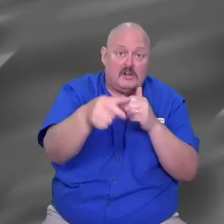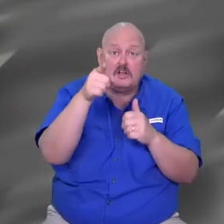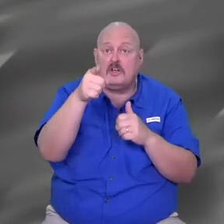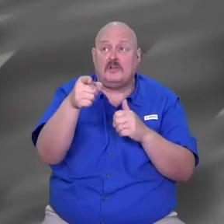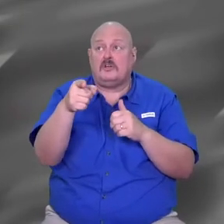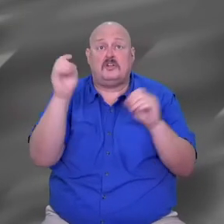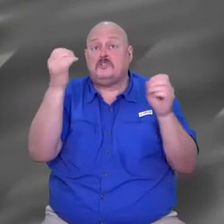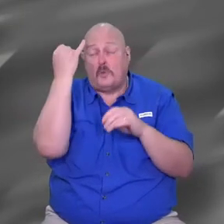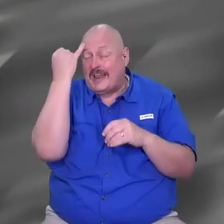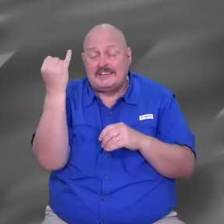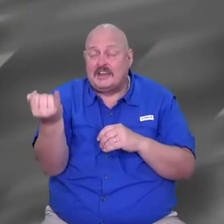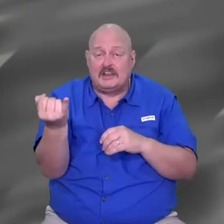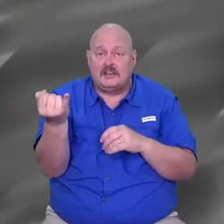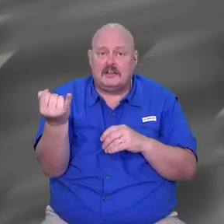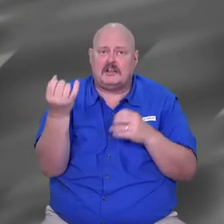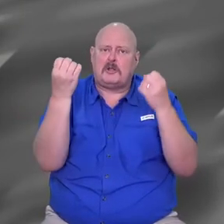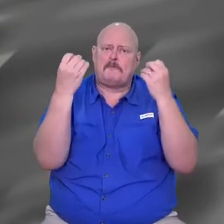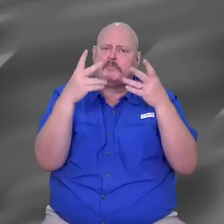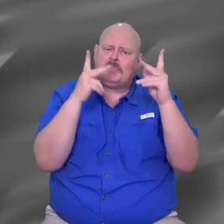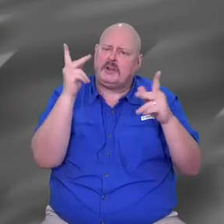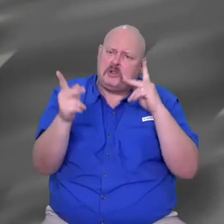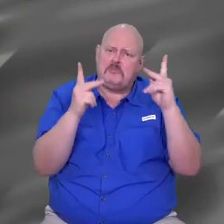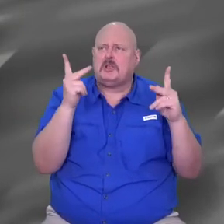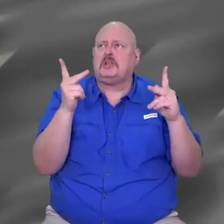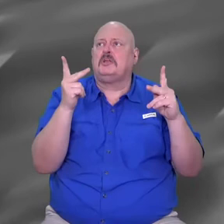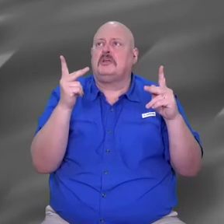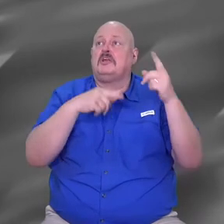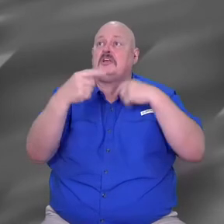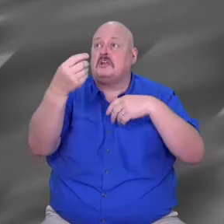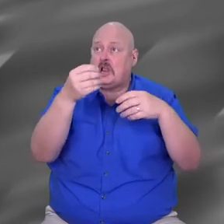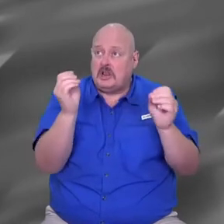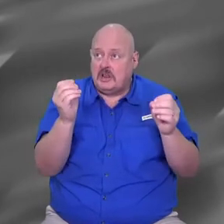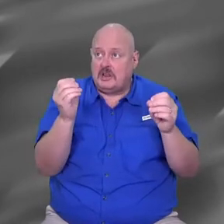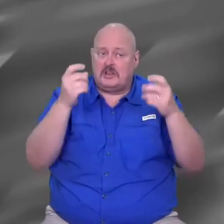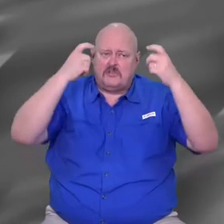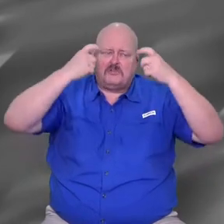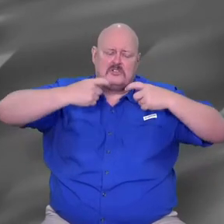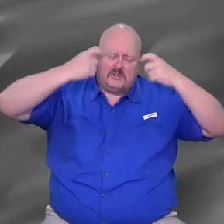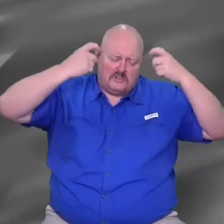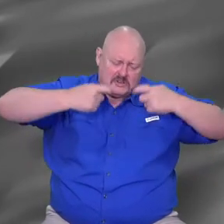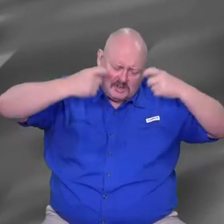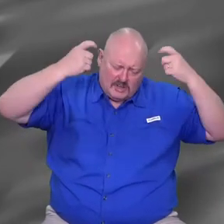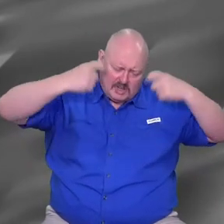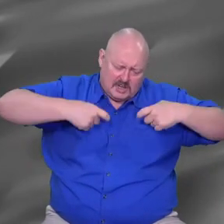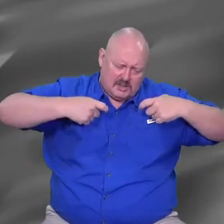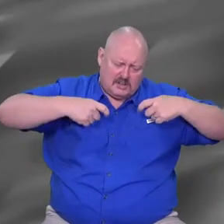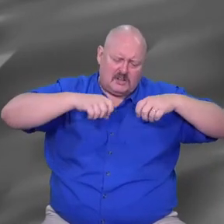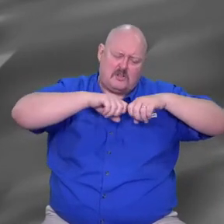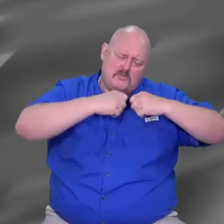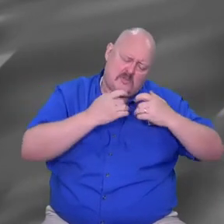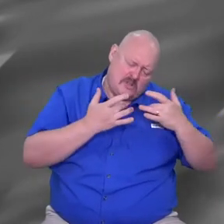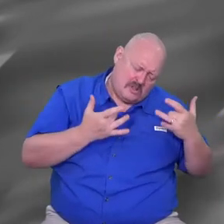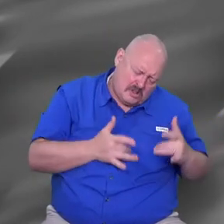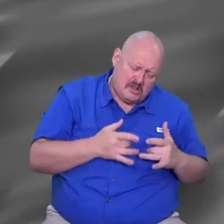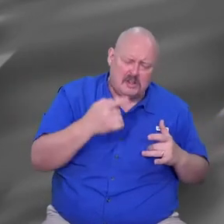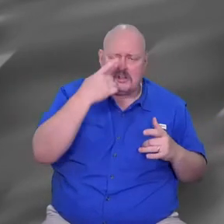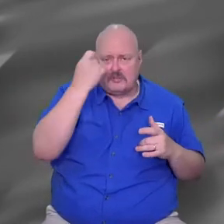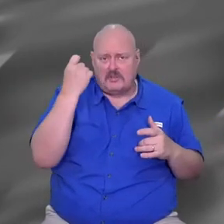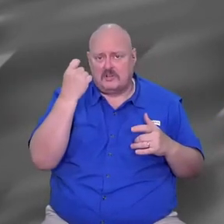no idea how many people have come in my office, tears in their eyes, brokenhearted because